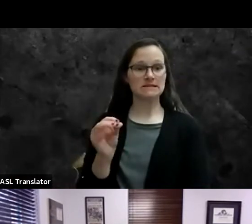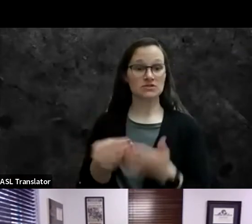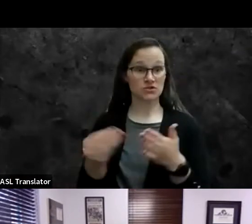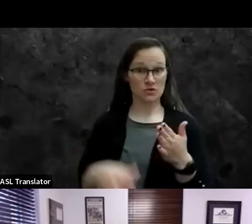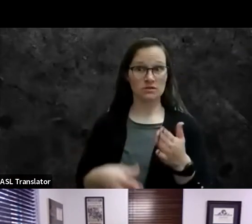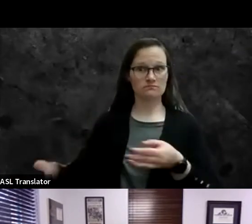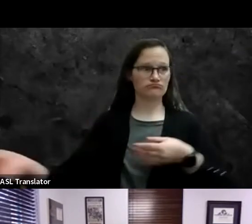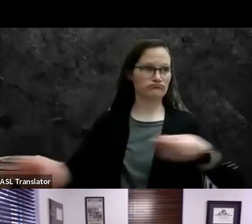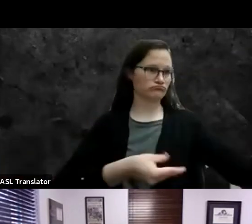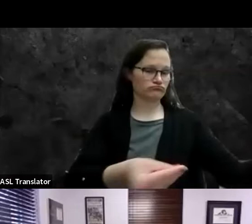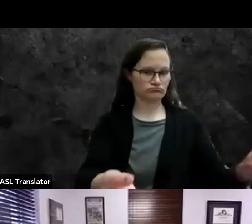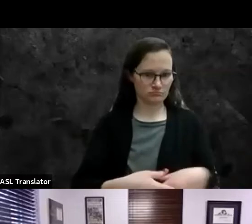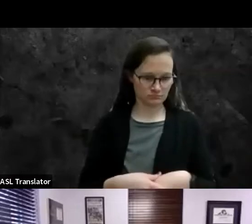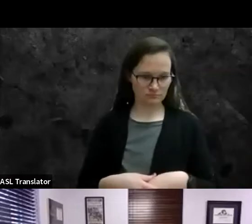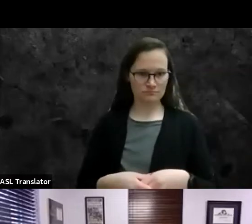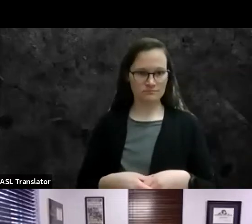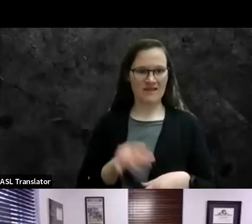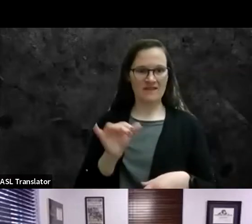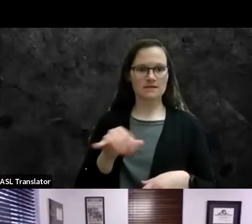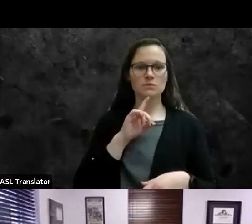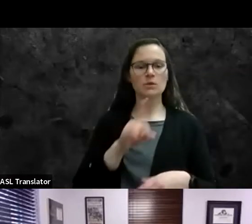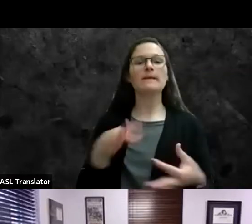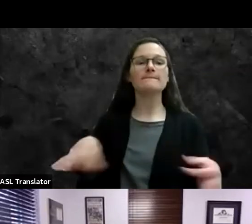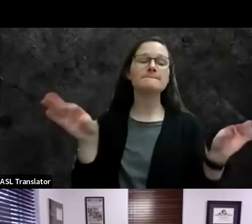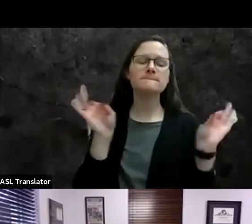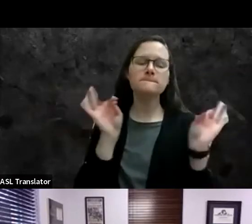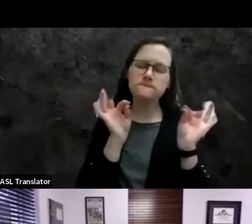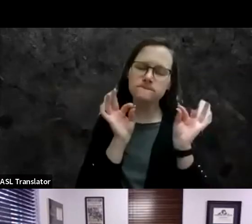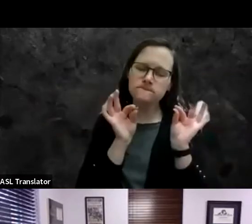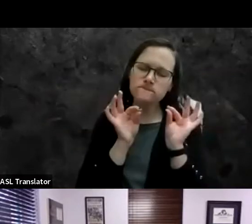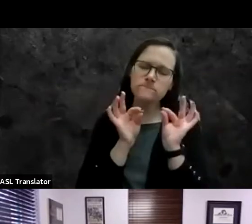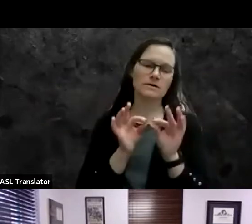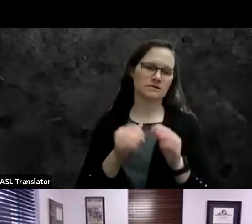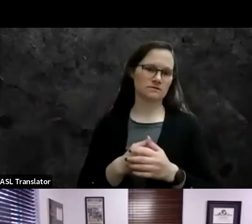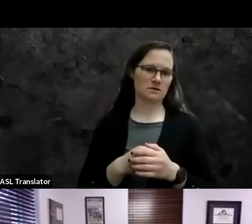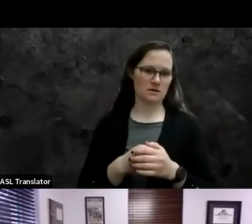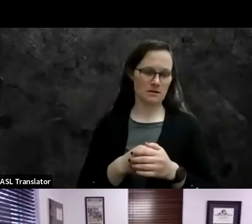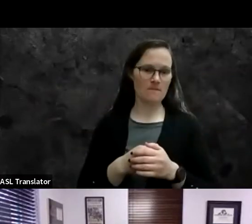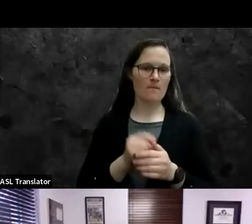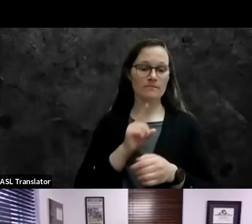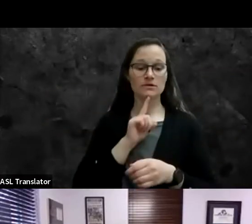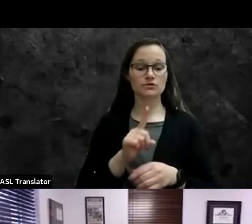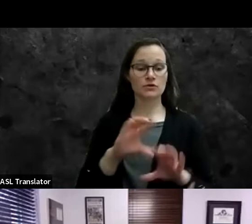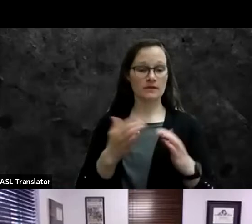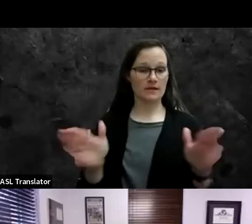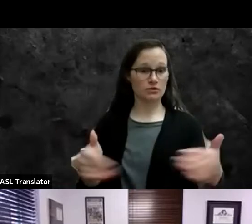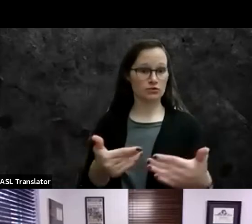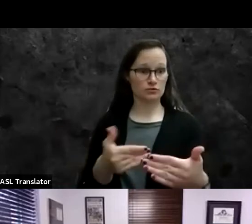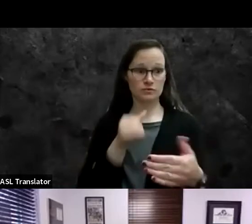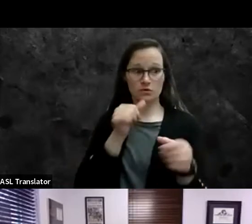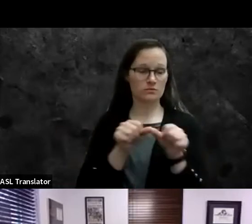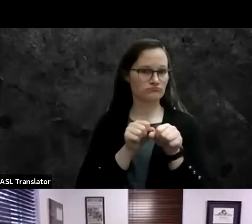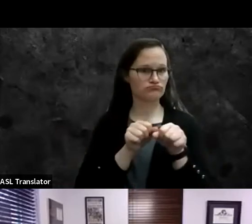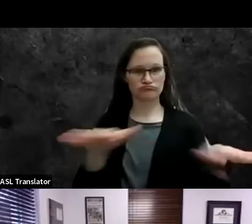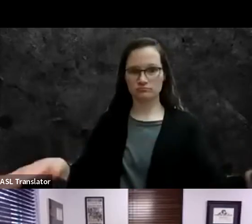masks are by far and away the most important thing that you can do to avert classroom-based transmission. We know actually